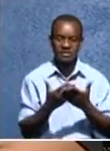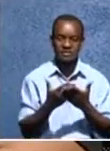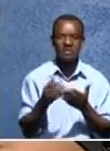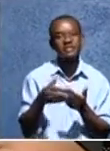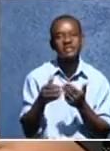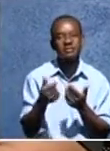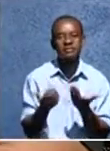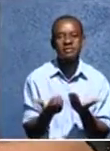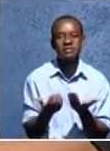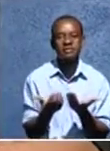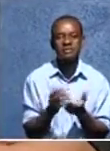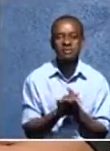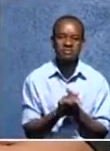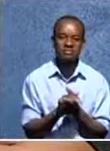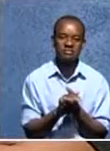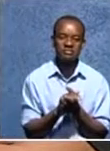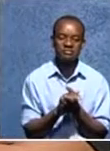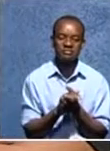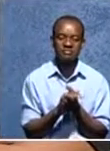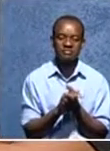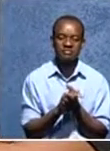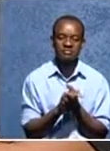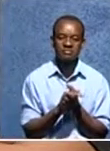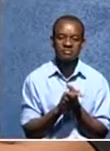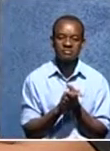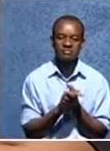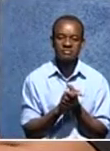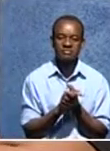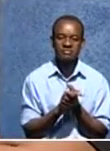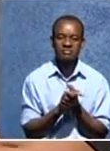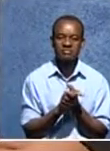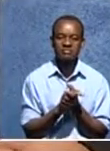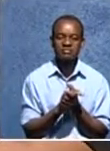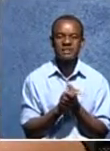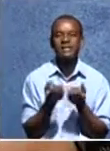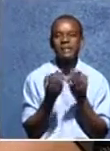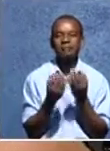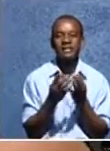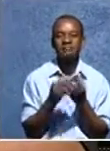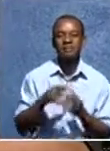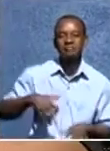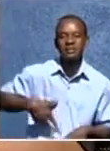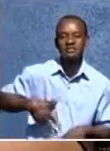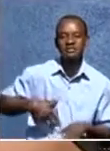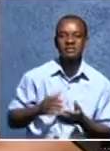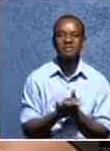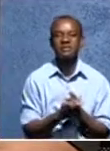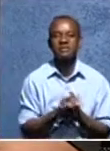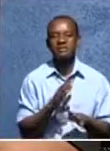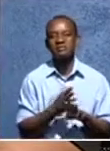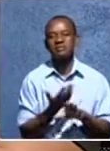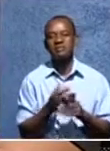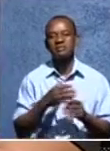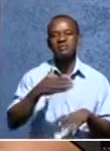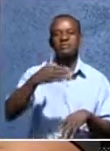and we drove virtually throughout, you know, Waterberg, through Etosha, through the formerly known as Damaraland,